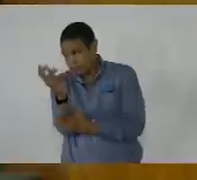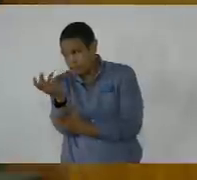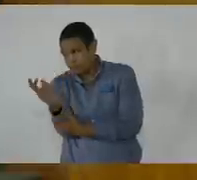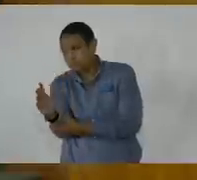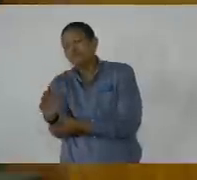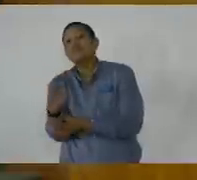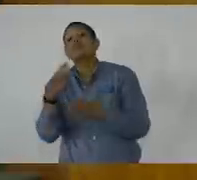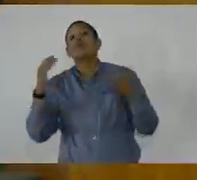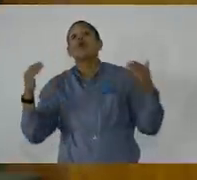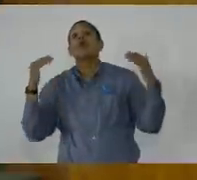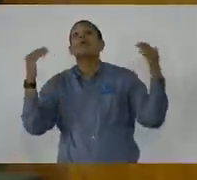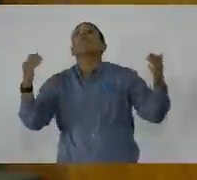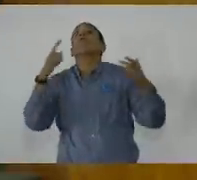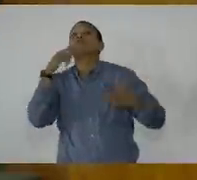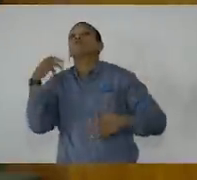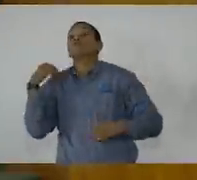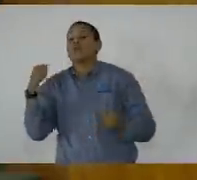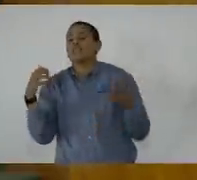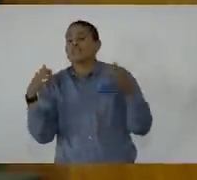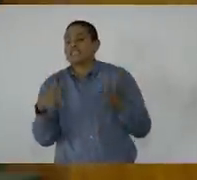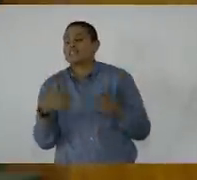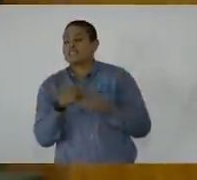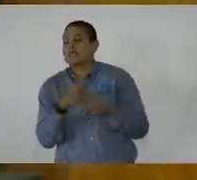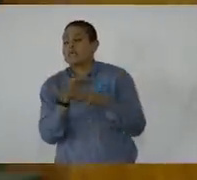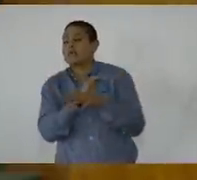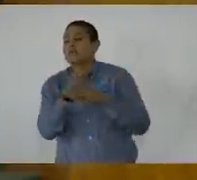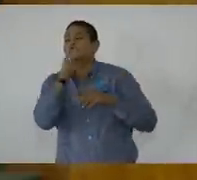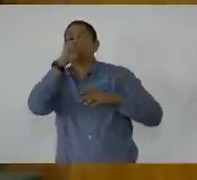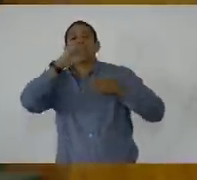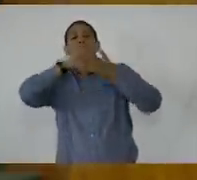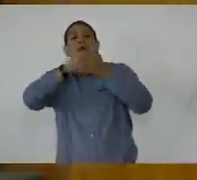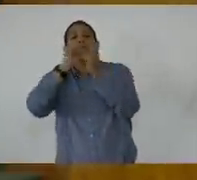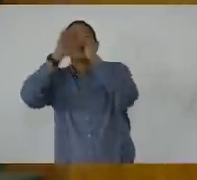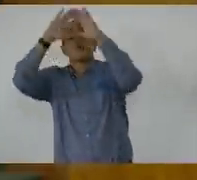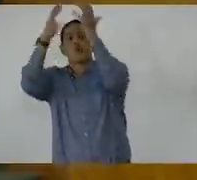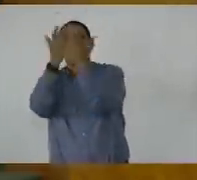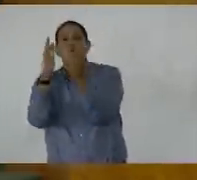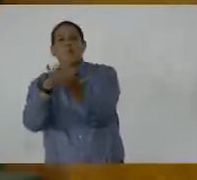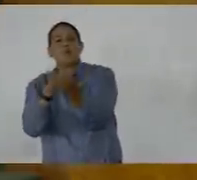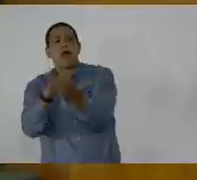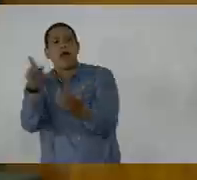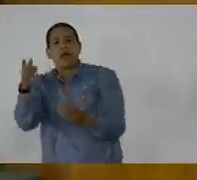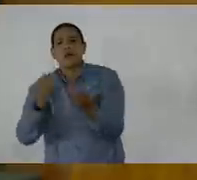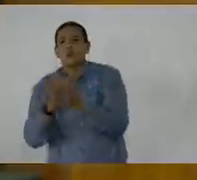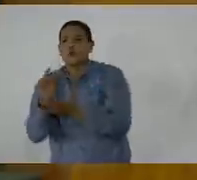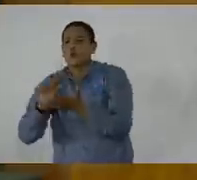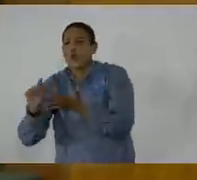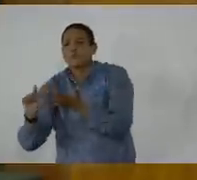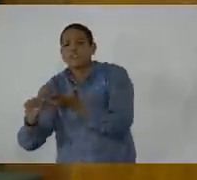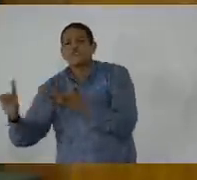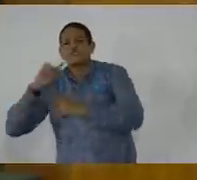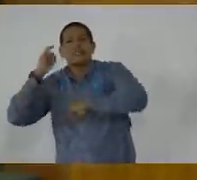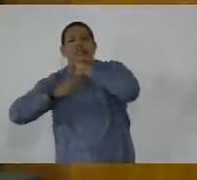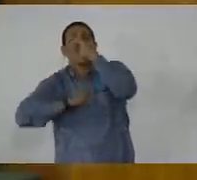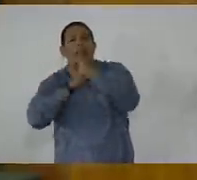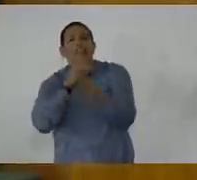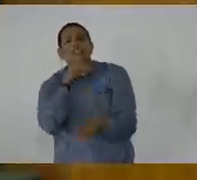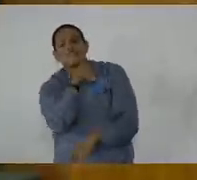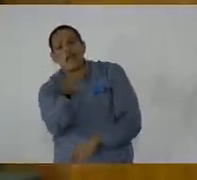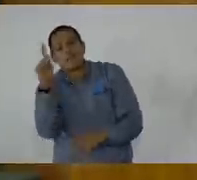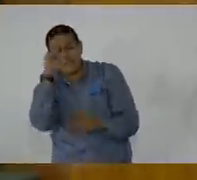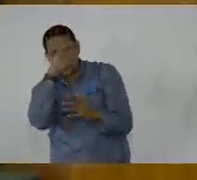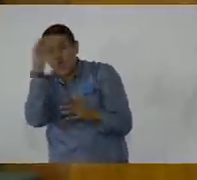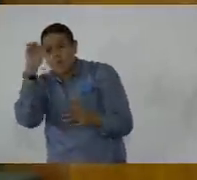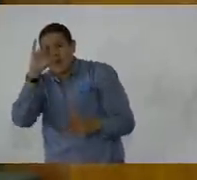In moving to strengthen the sector, the ministry has partnered with the World Bank through a subsidiary, the International Finance